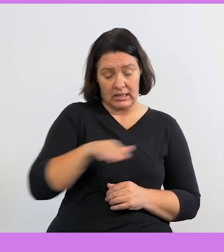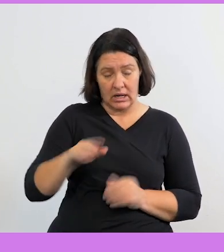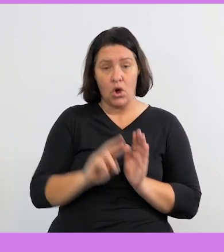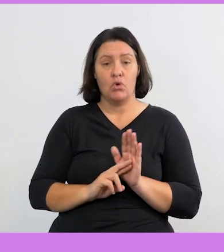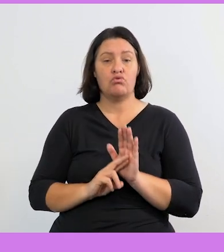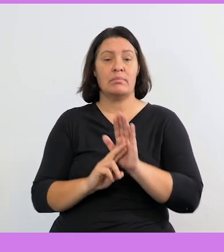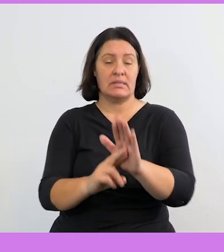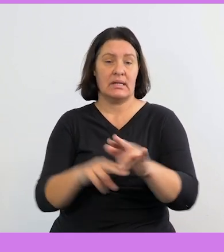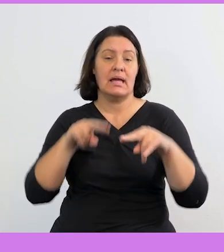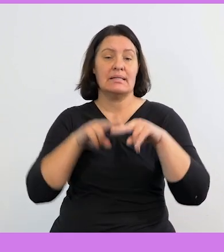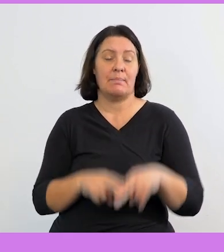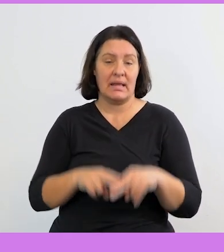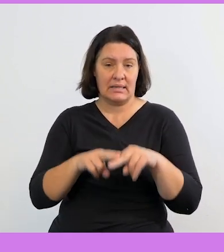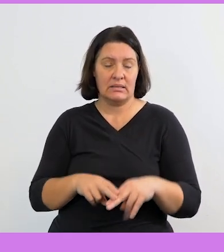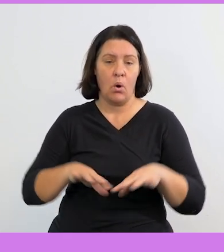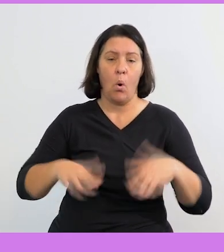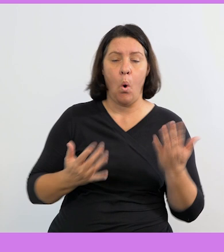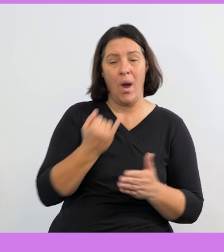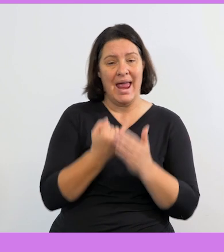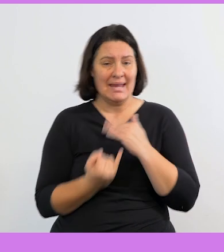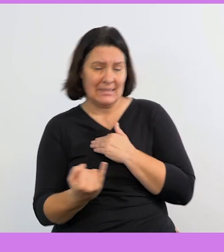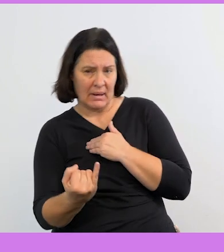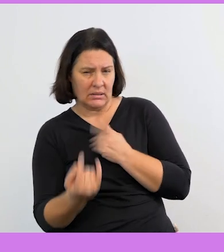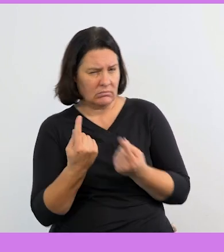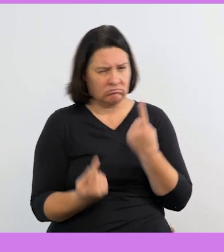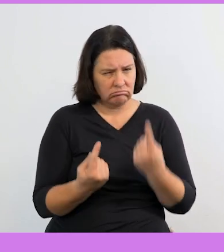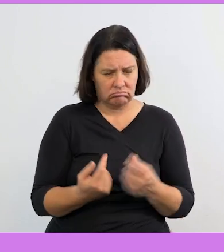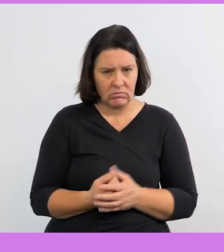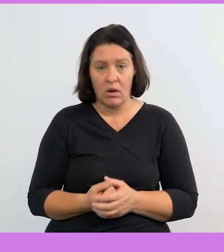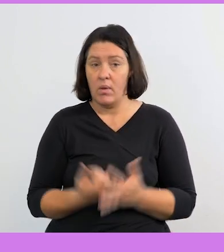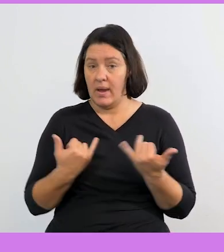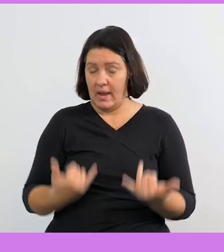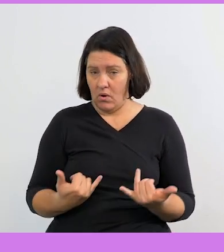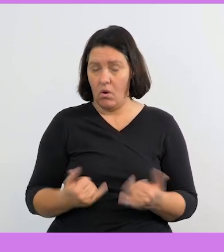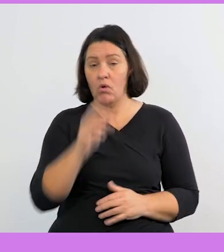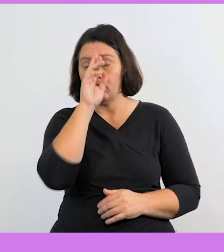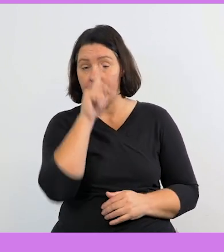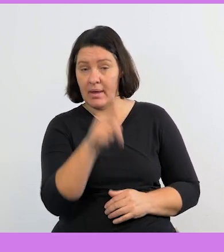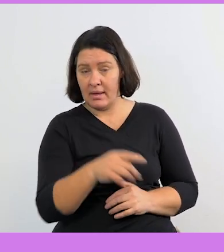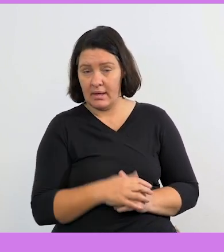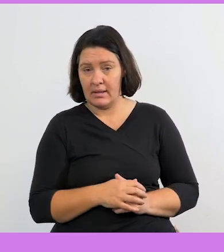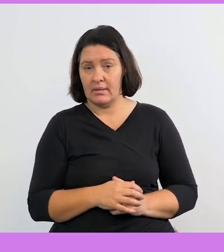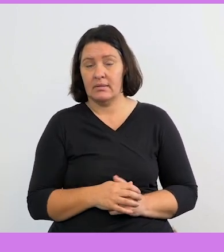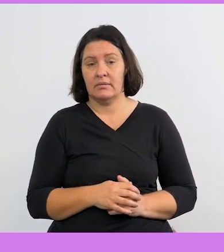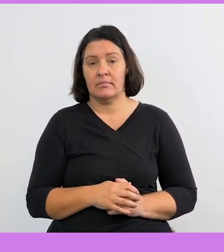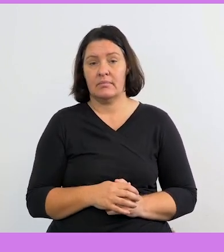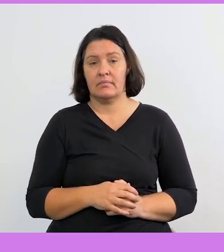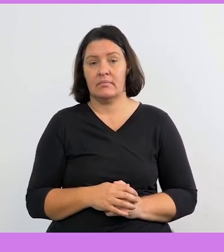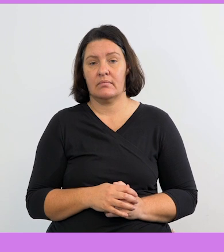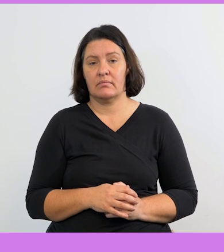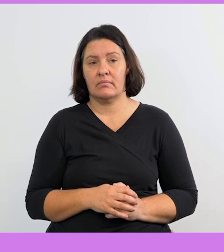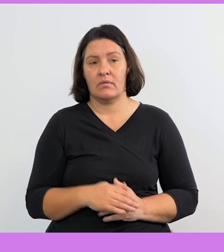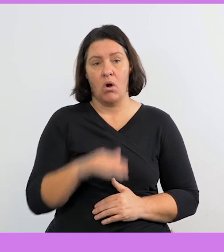axis represent the dependent or independent variable. Now, whilst we're at this point, remember, this